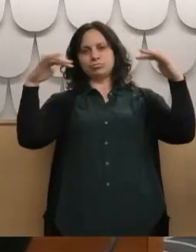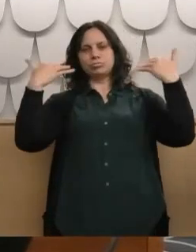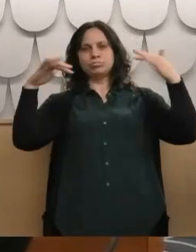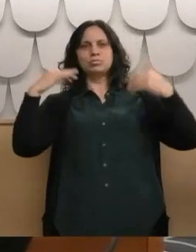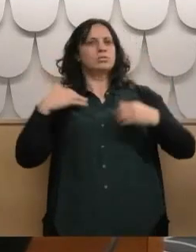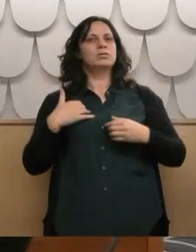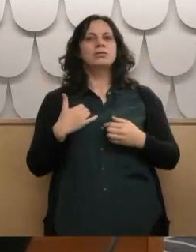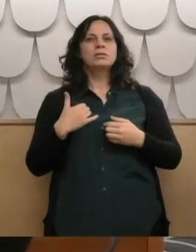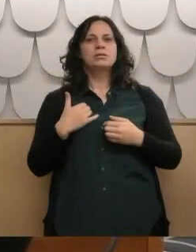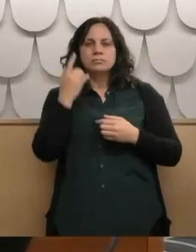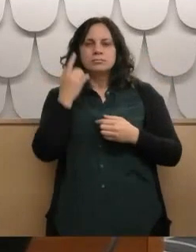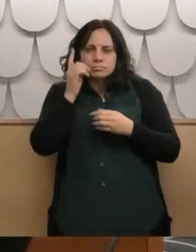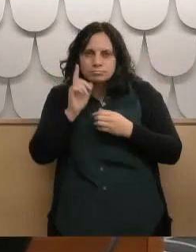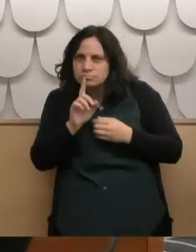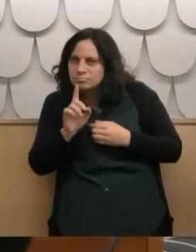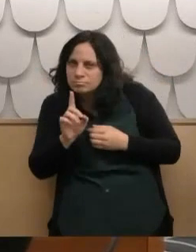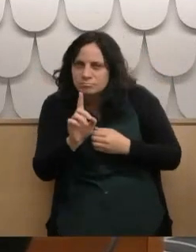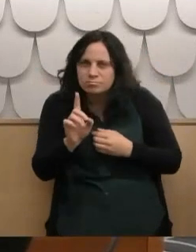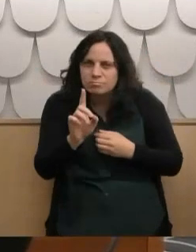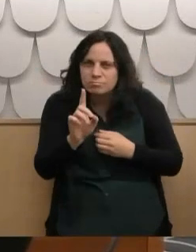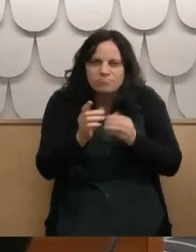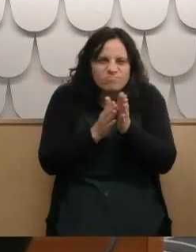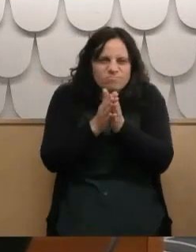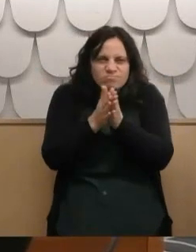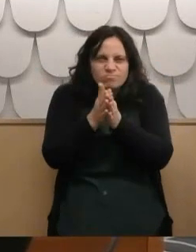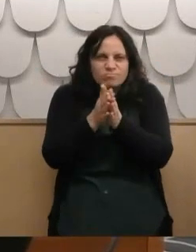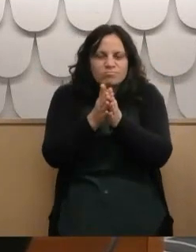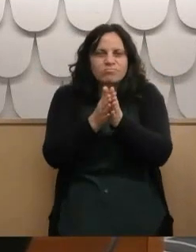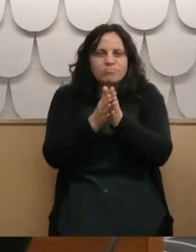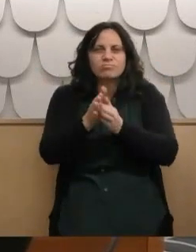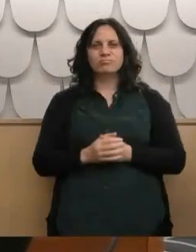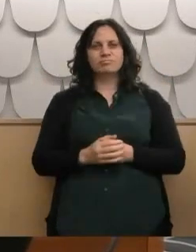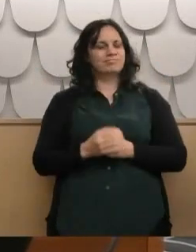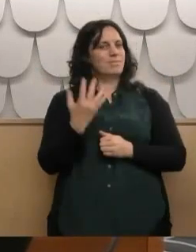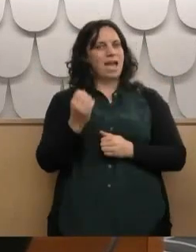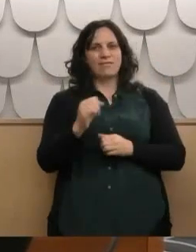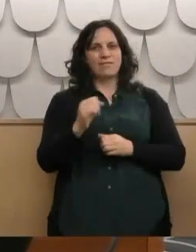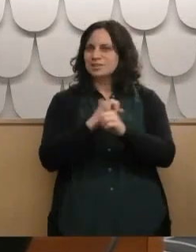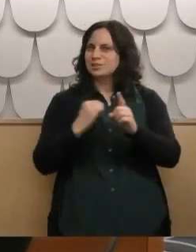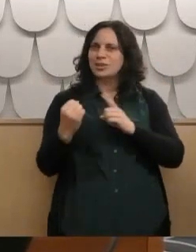move. They will always exist in our society.